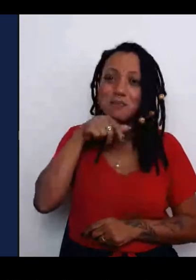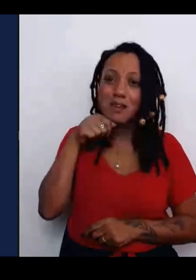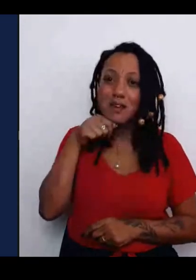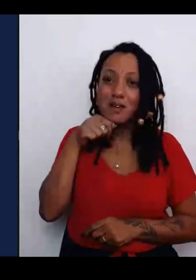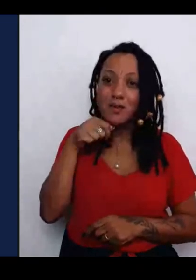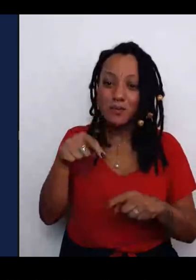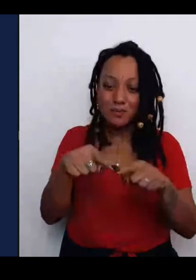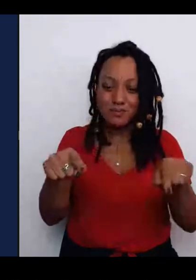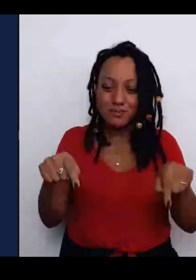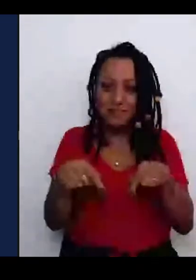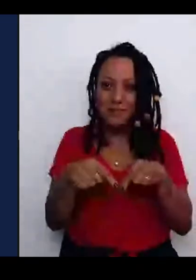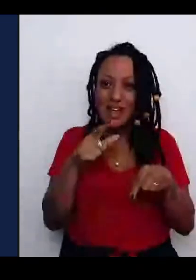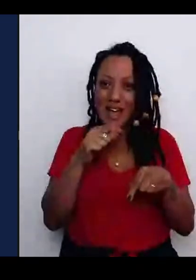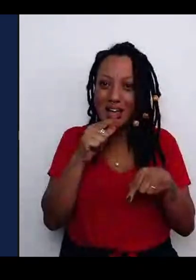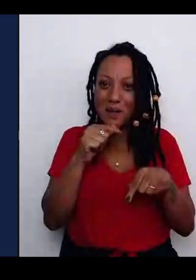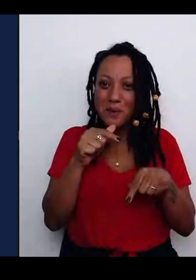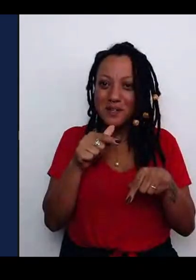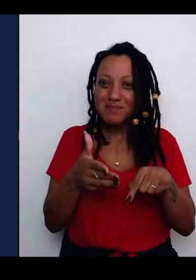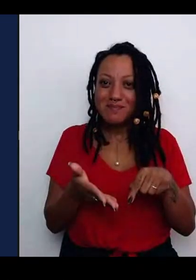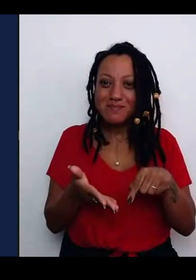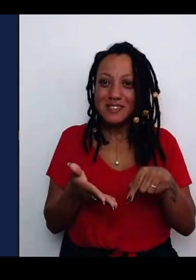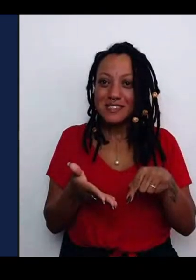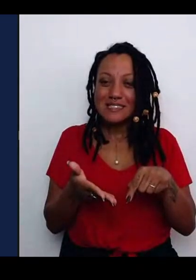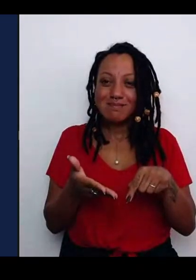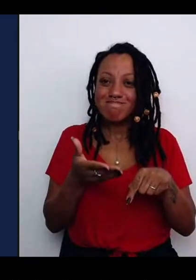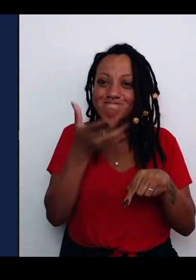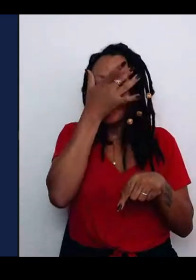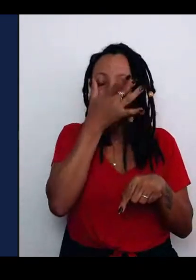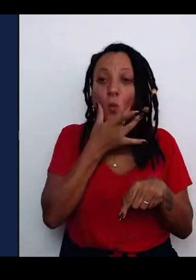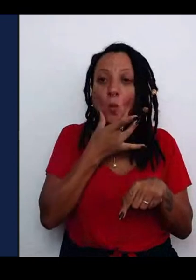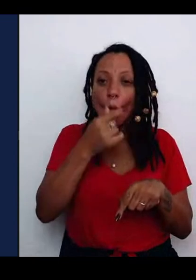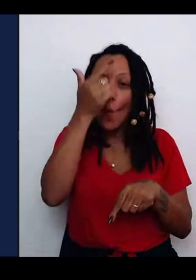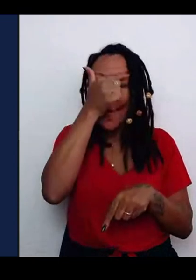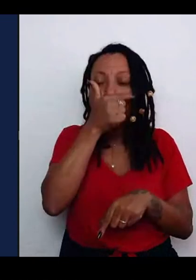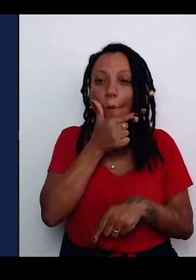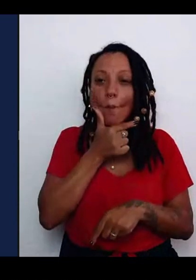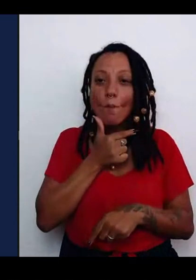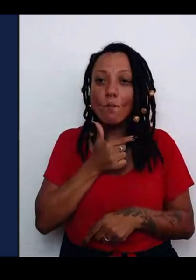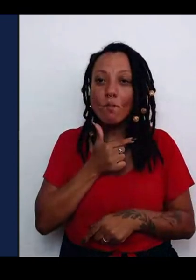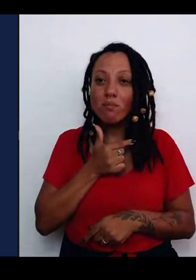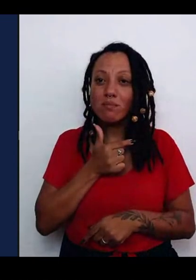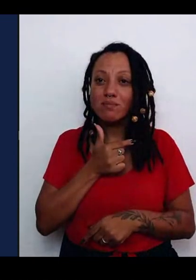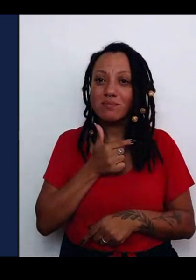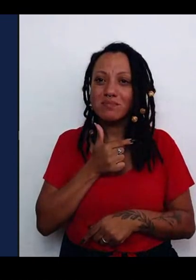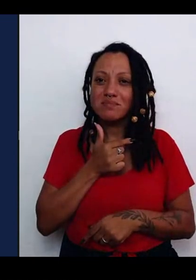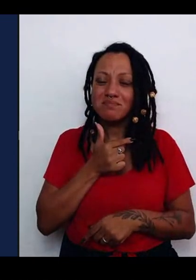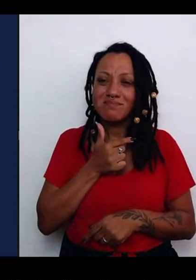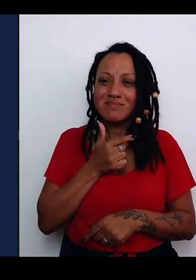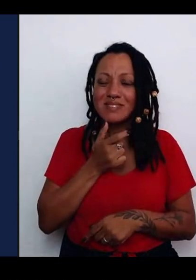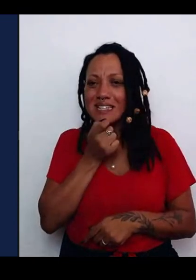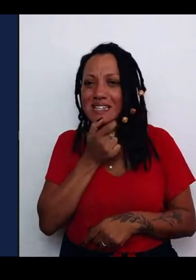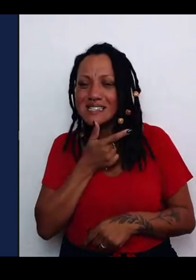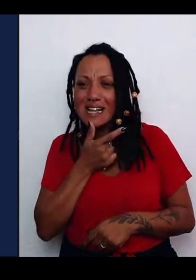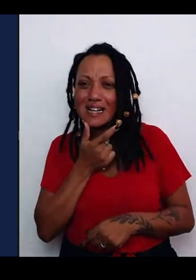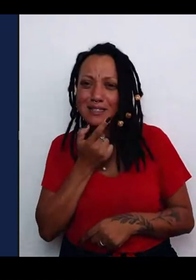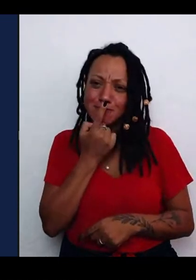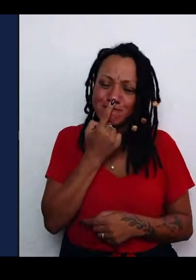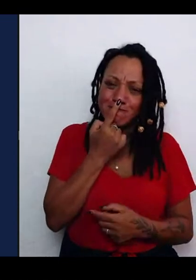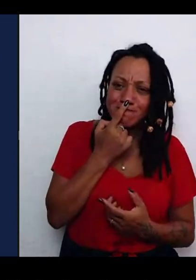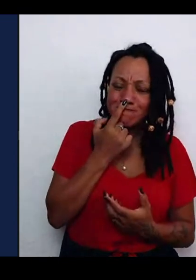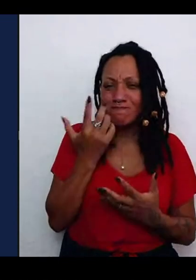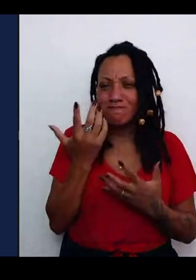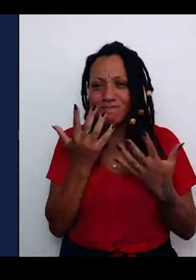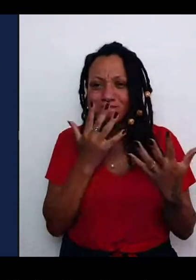difficult to resolve this presence of this animal and this difficulty largely emanates from let's say